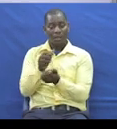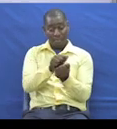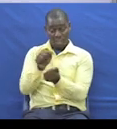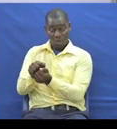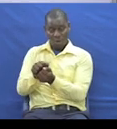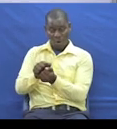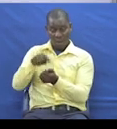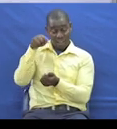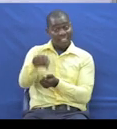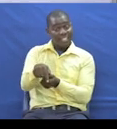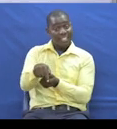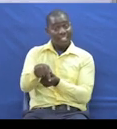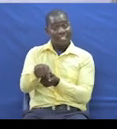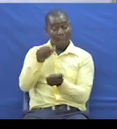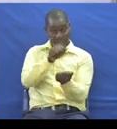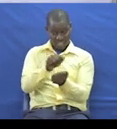material.